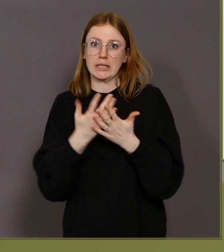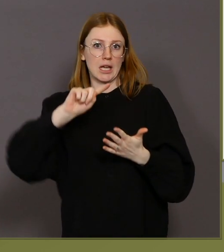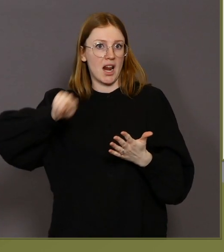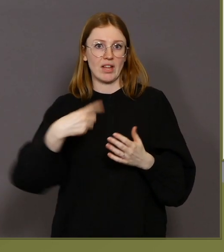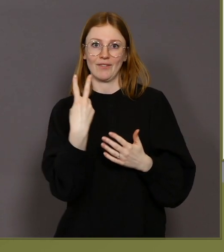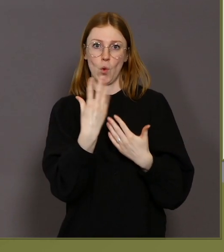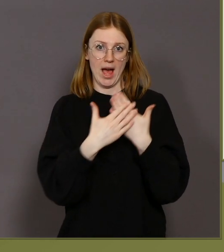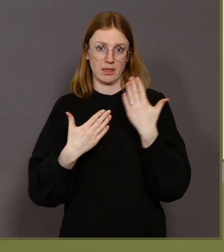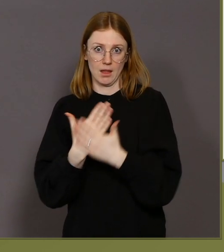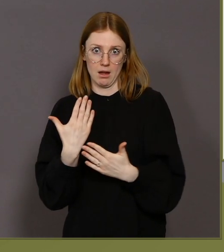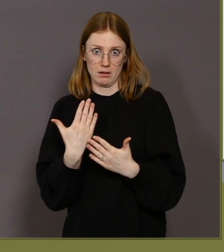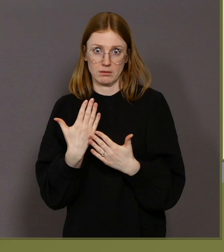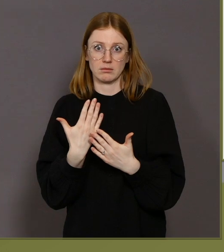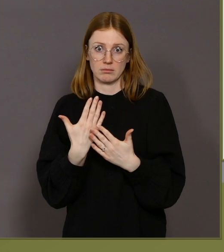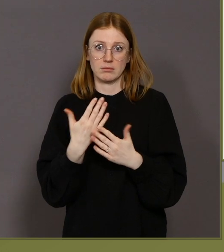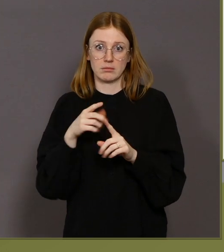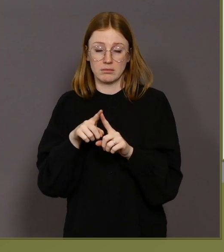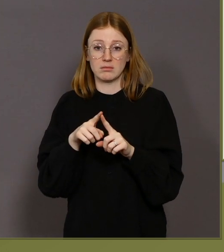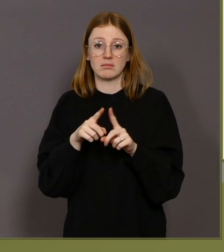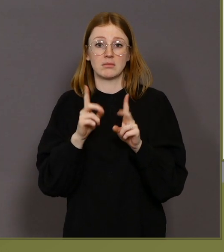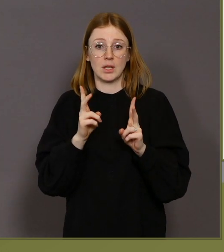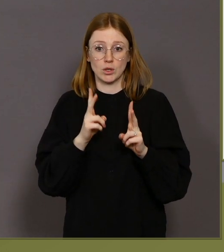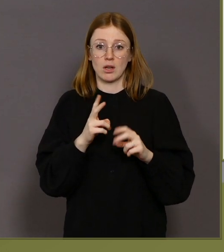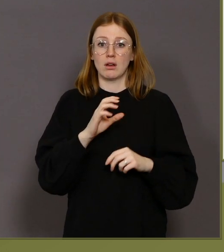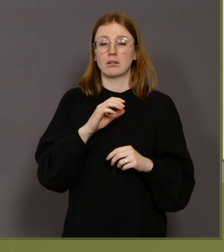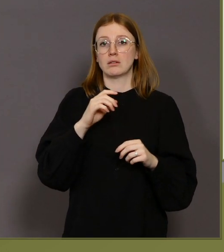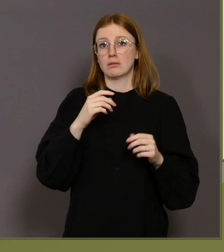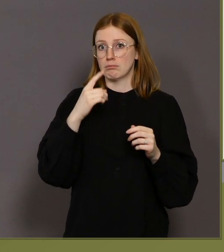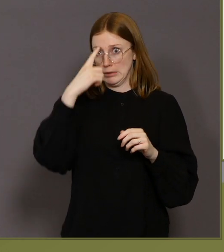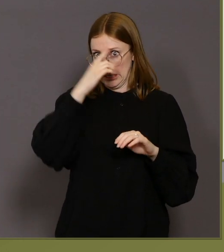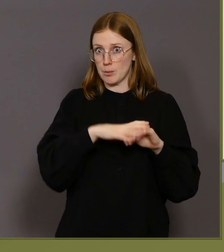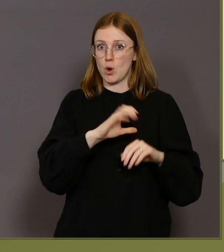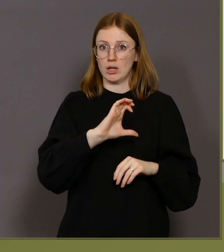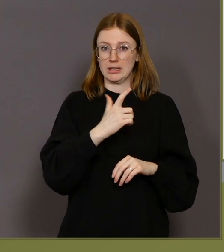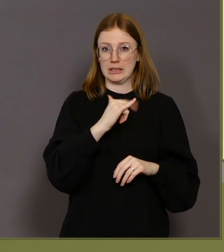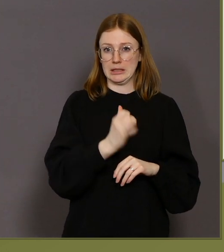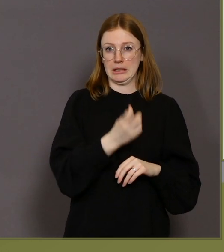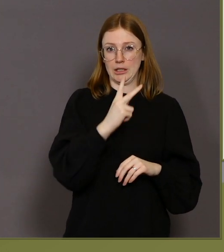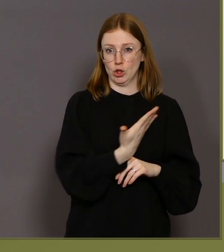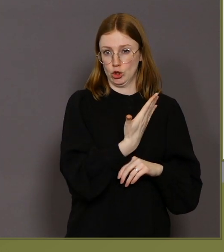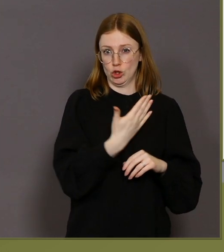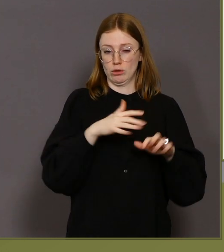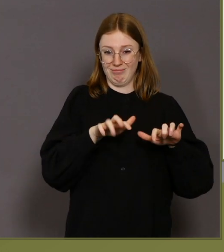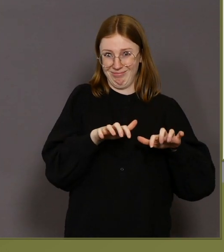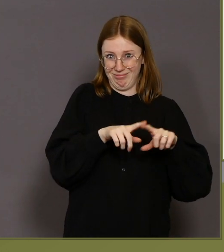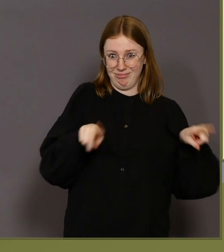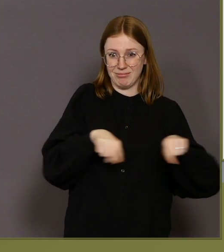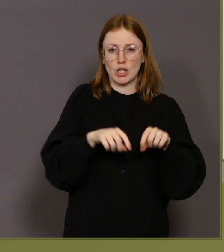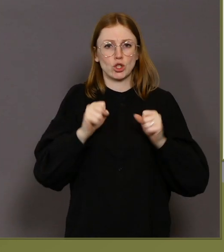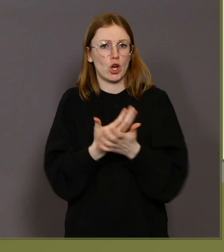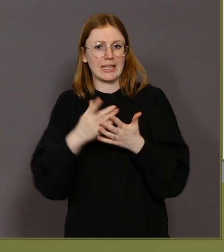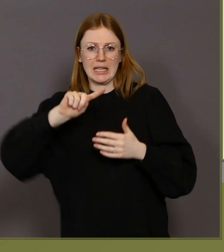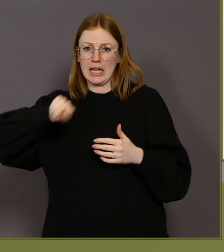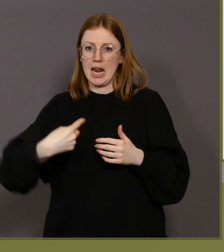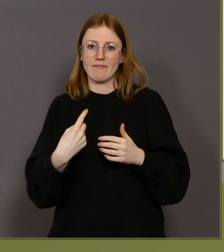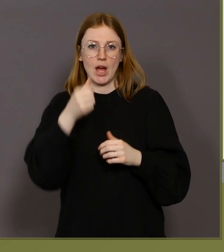operation. That applies for the sticky key mode. We should not require complex gestures, and complex